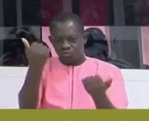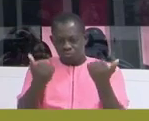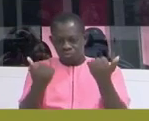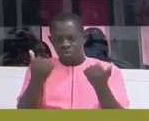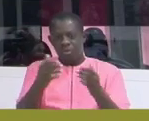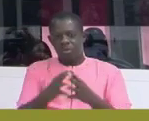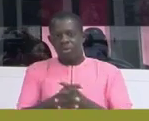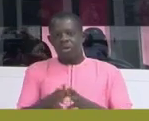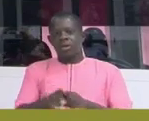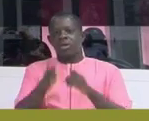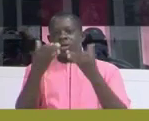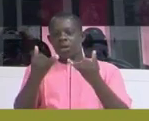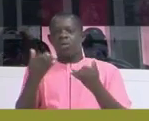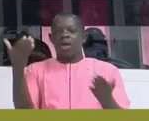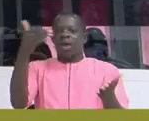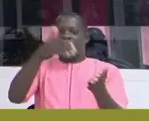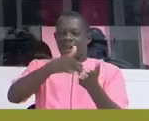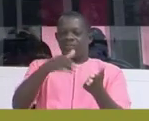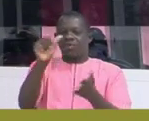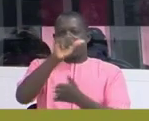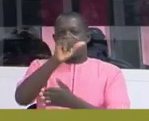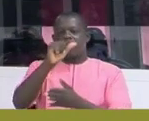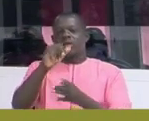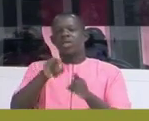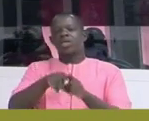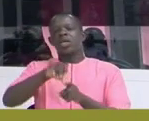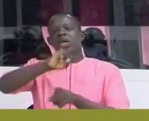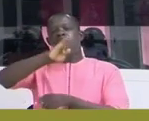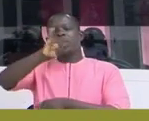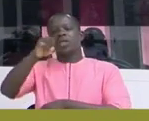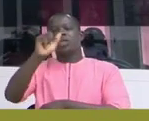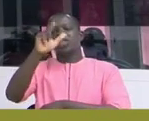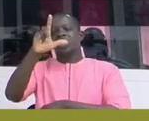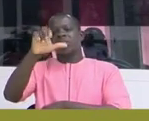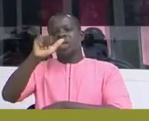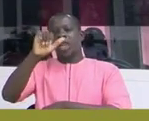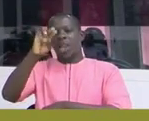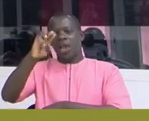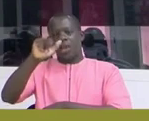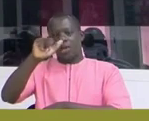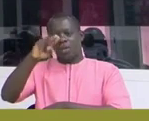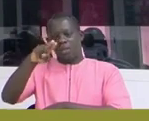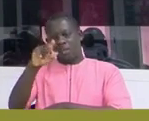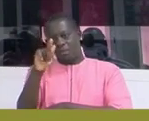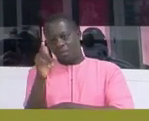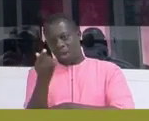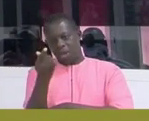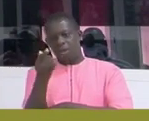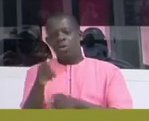the vehicle. We went into Jalaman's compound. Who is